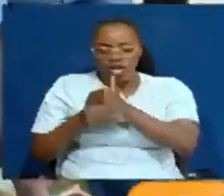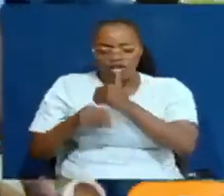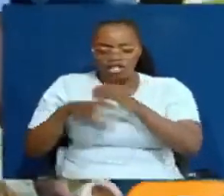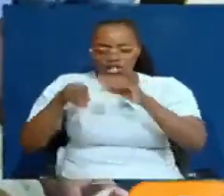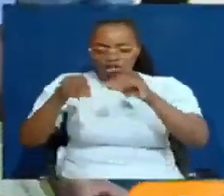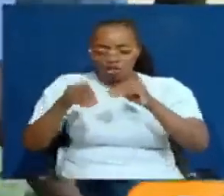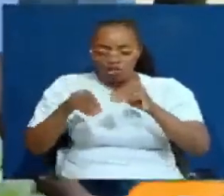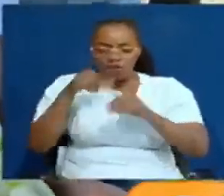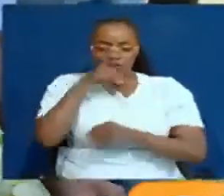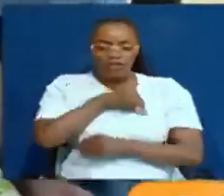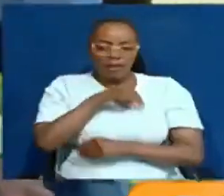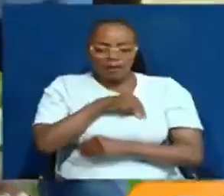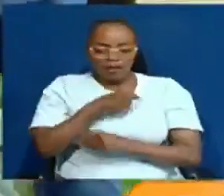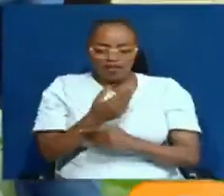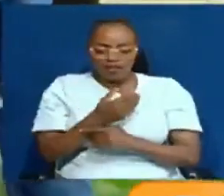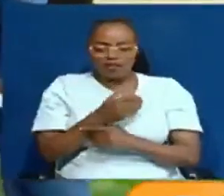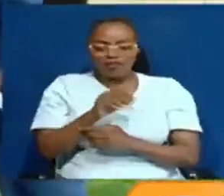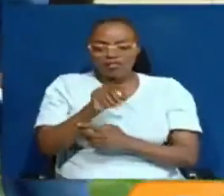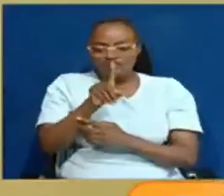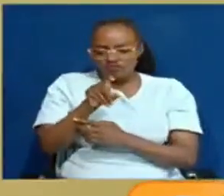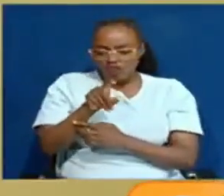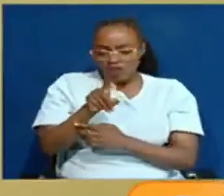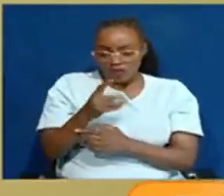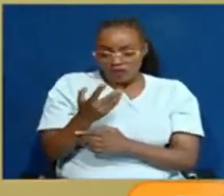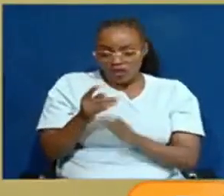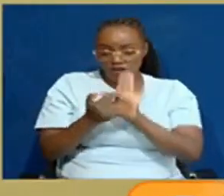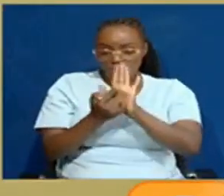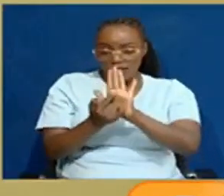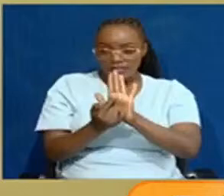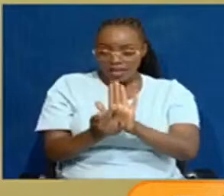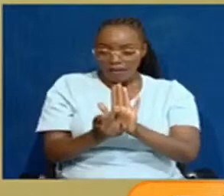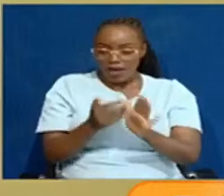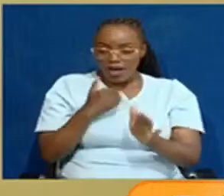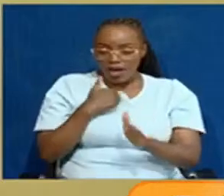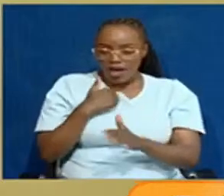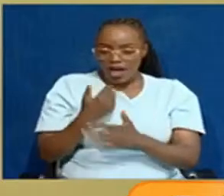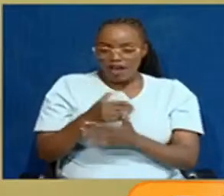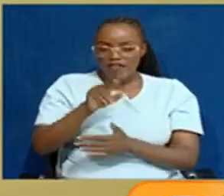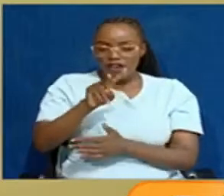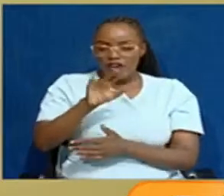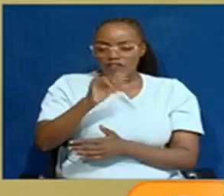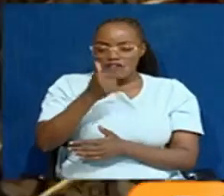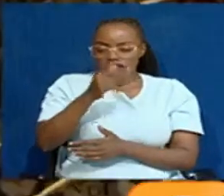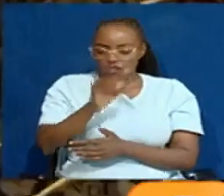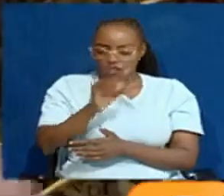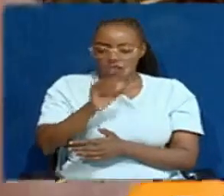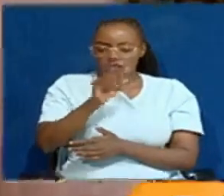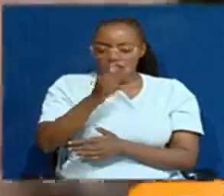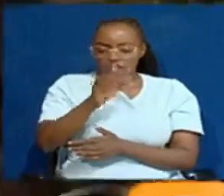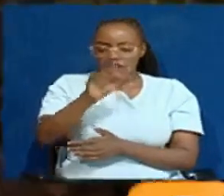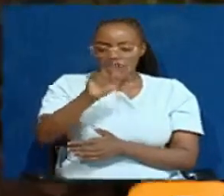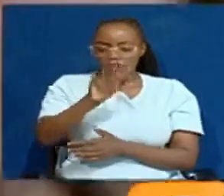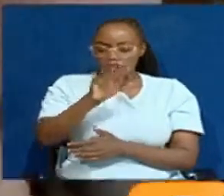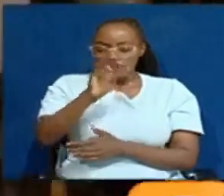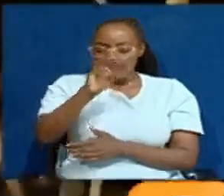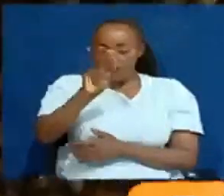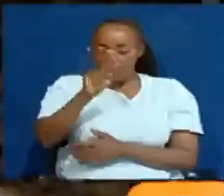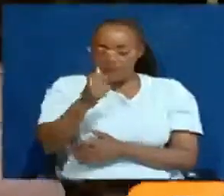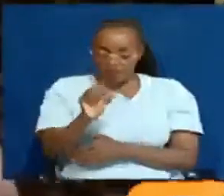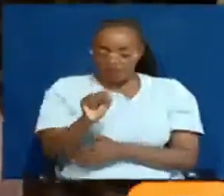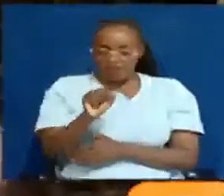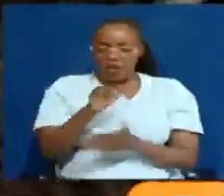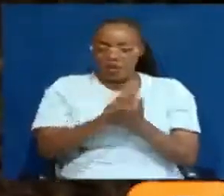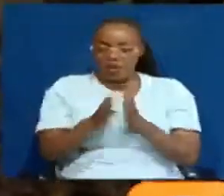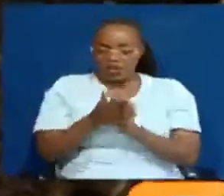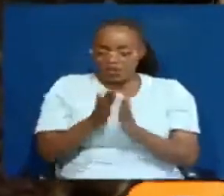with beneficial microorganisms. For example, phytosila mites can help control red spider mites without